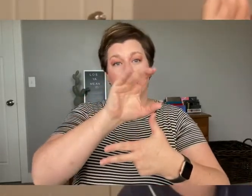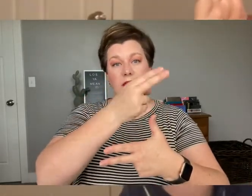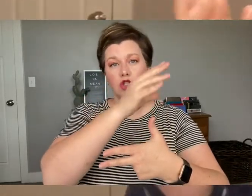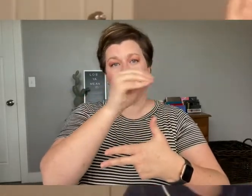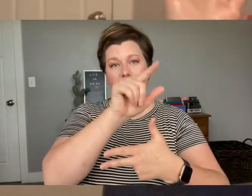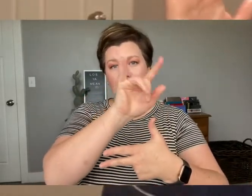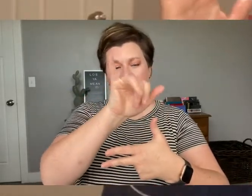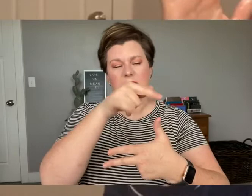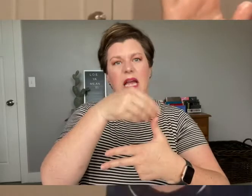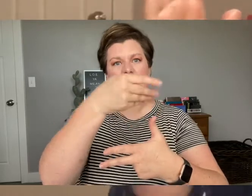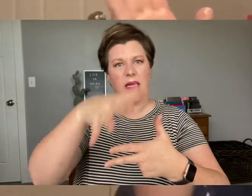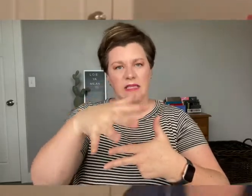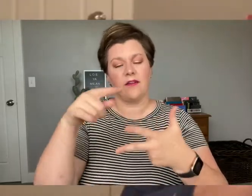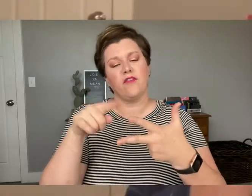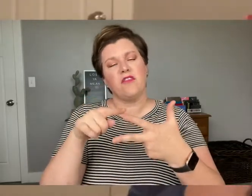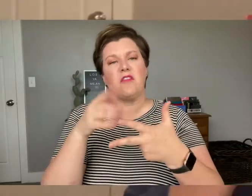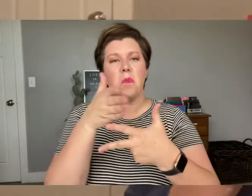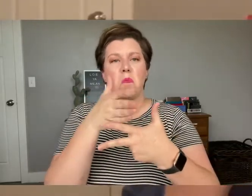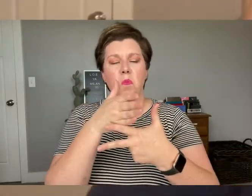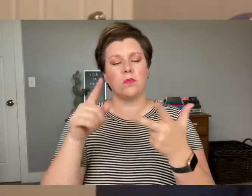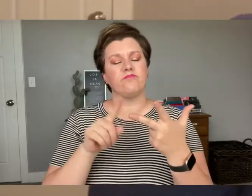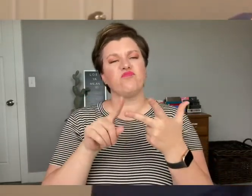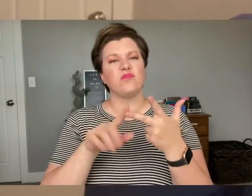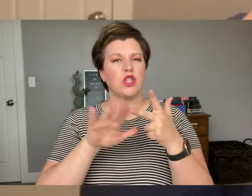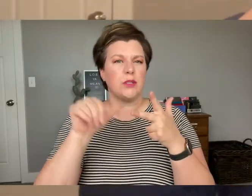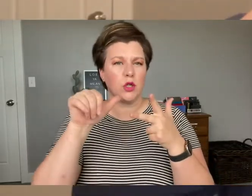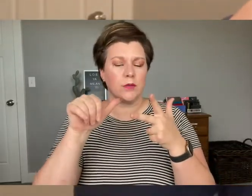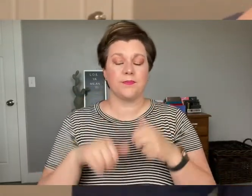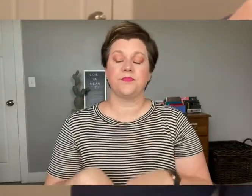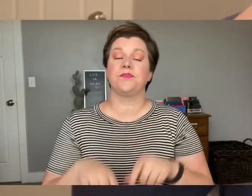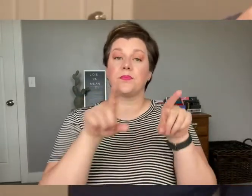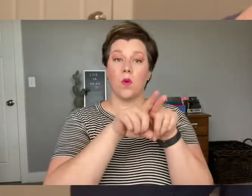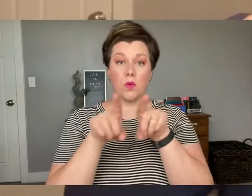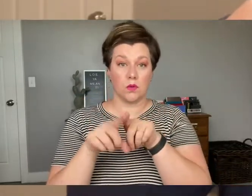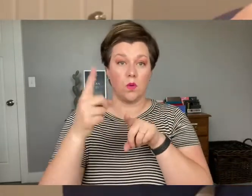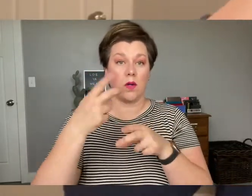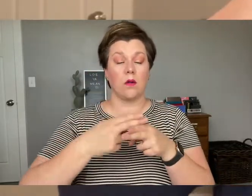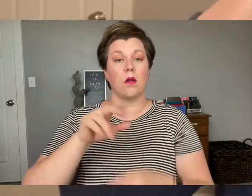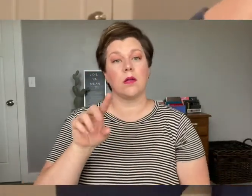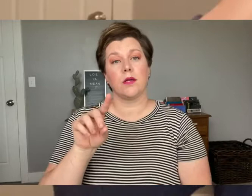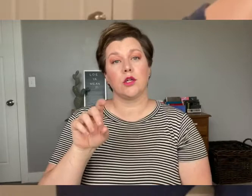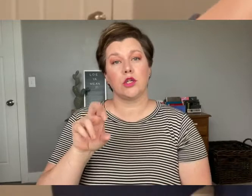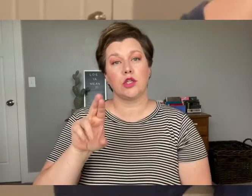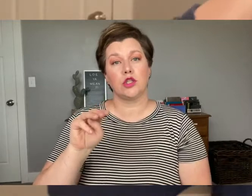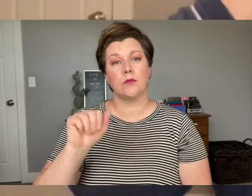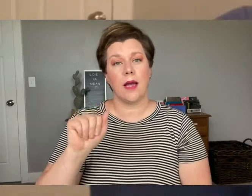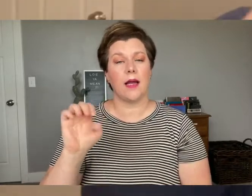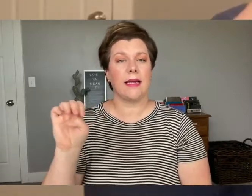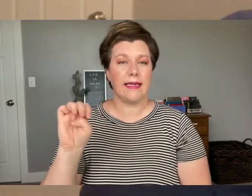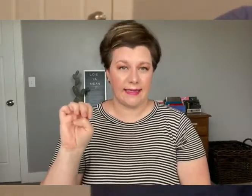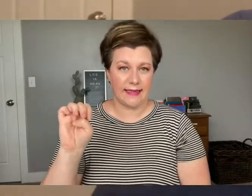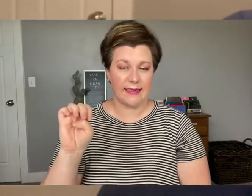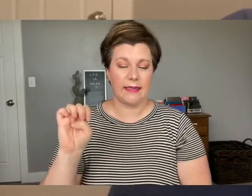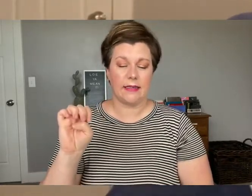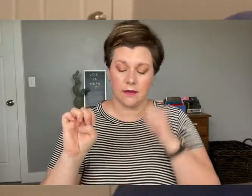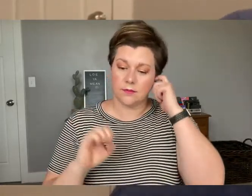be a little higher end, where the Skin Food is going to be less. And then Derma-E is